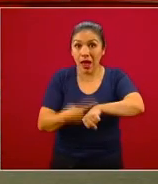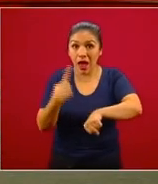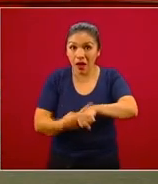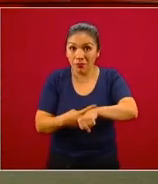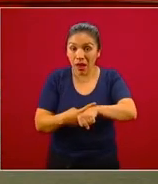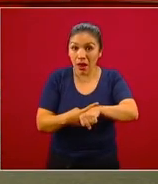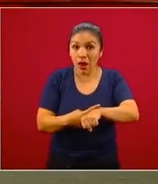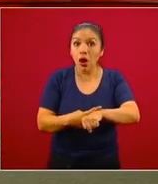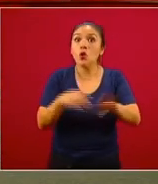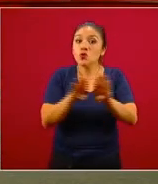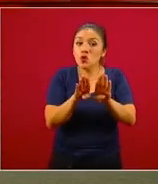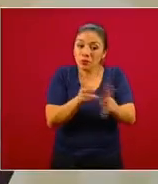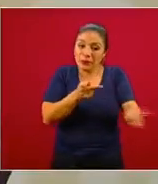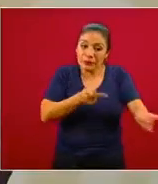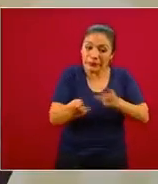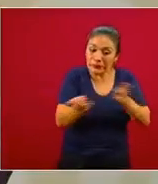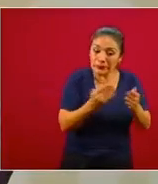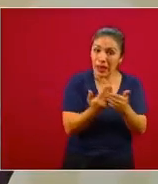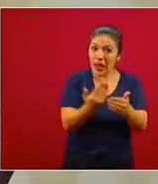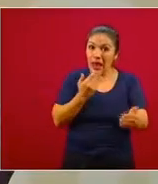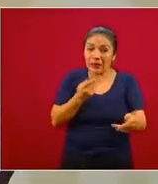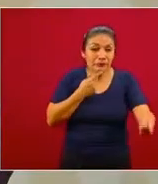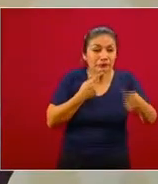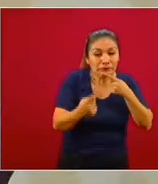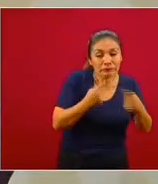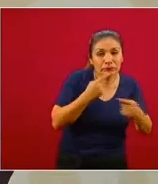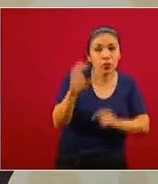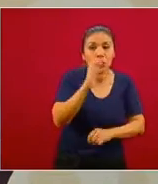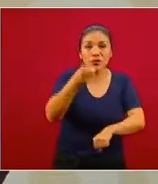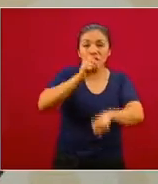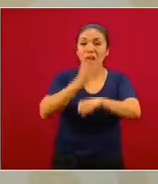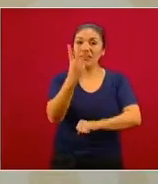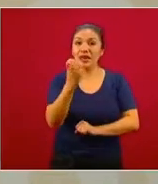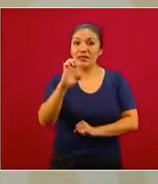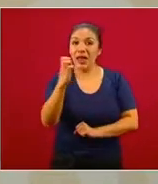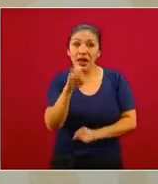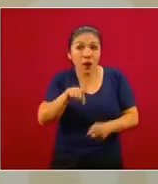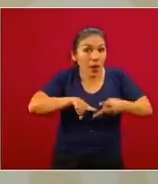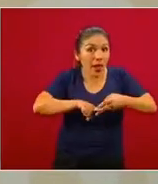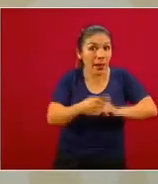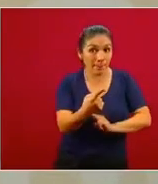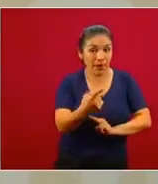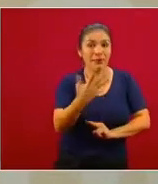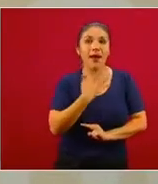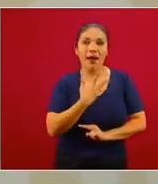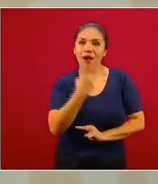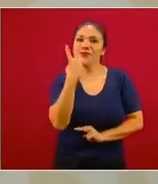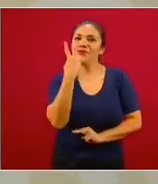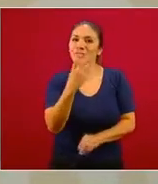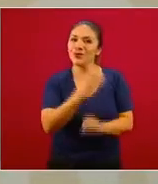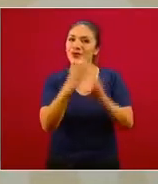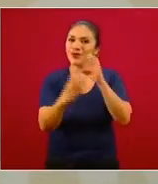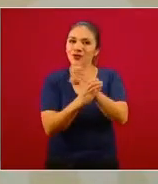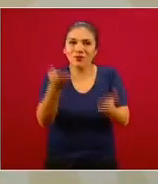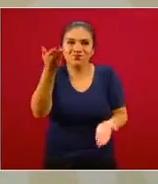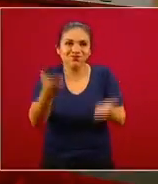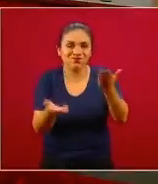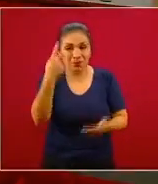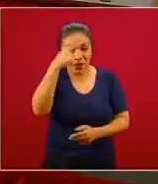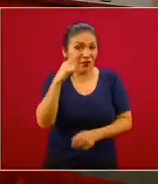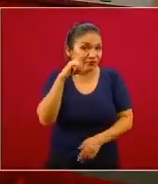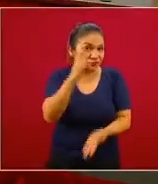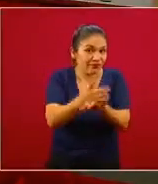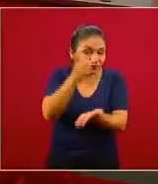pandemic, desde la just planeación even back from el 3 de enero, planning on cuando January empezó, 3rd, when all this tenemos started, estos dos we've had these elementos two por elements to considerar. consider.